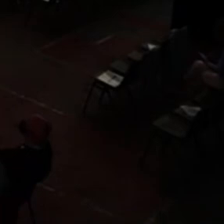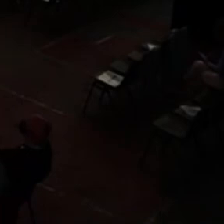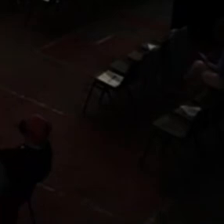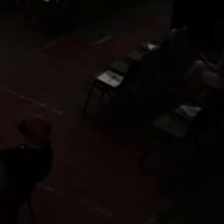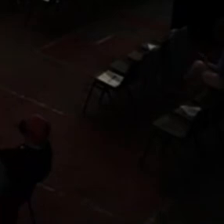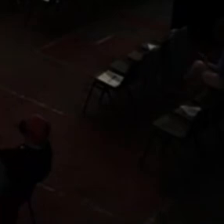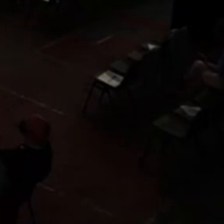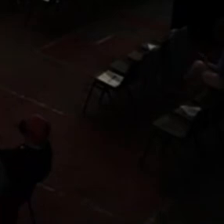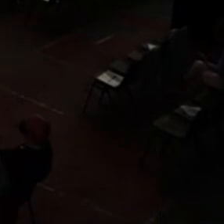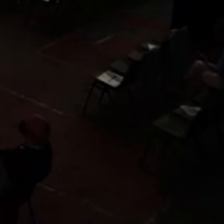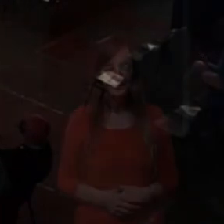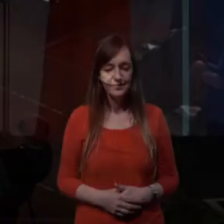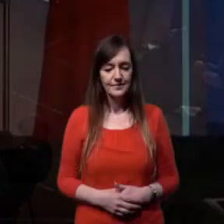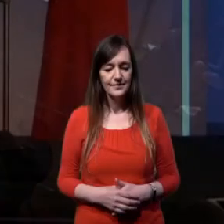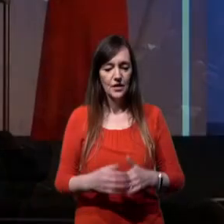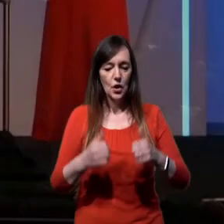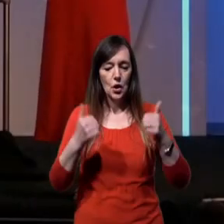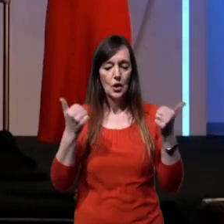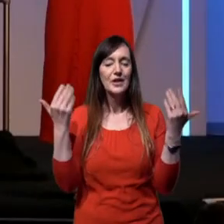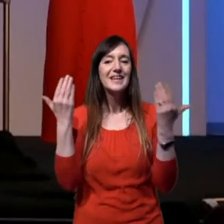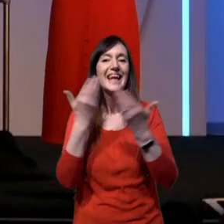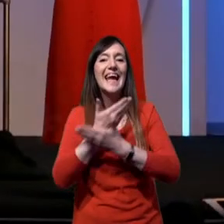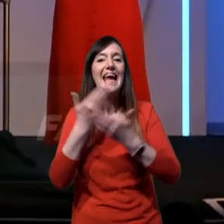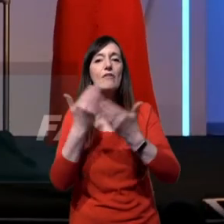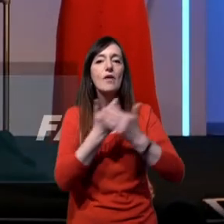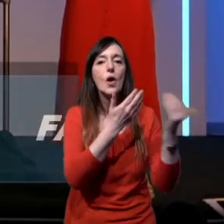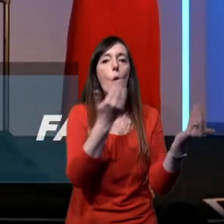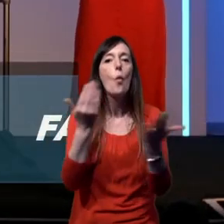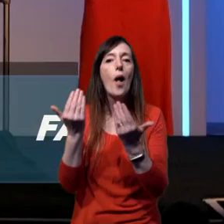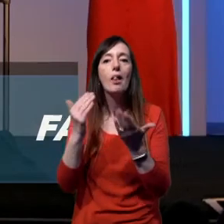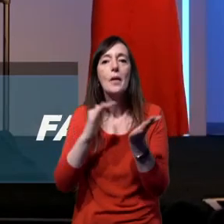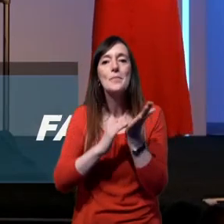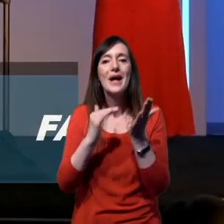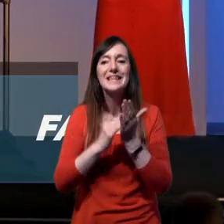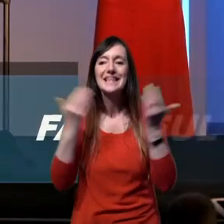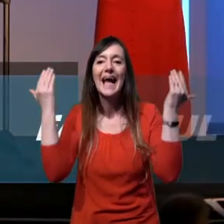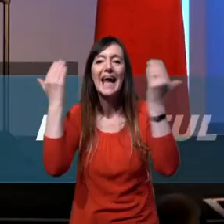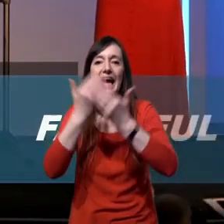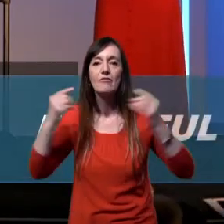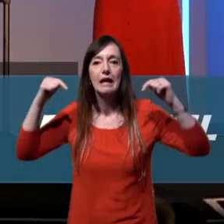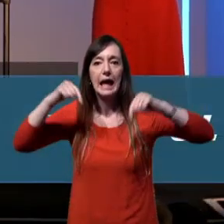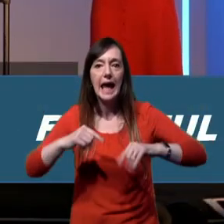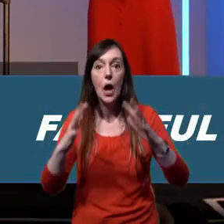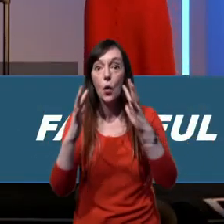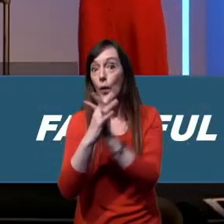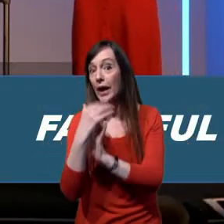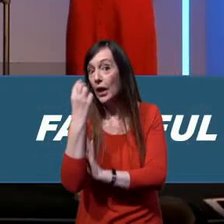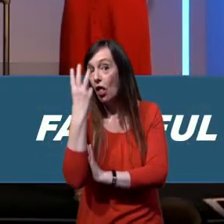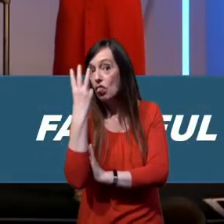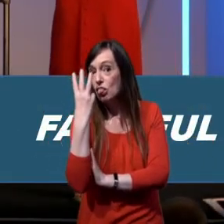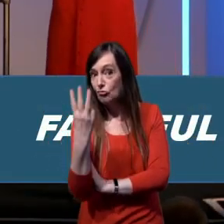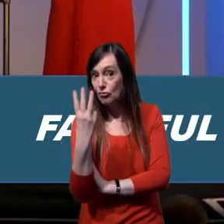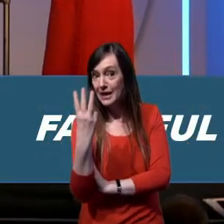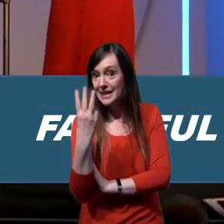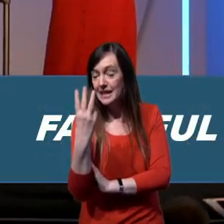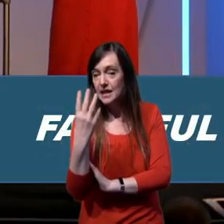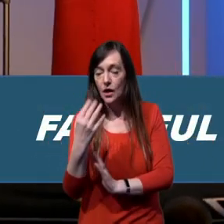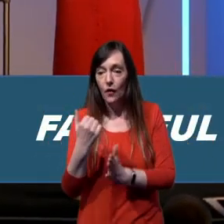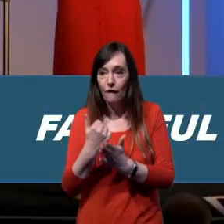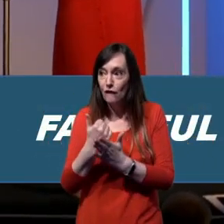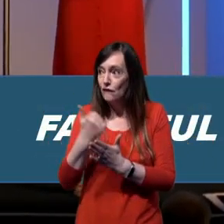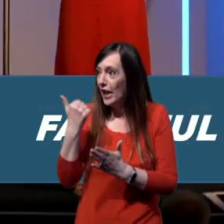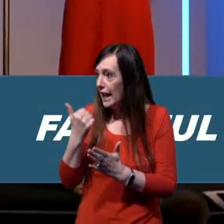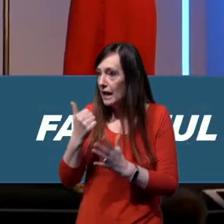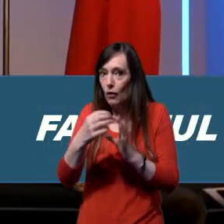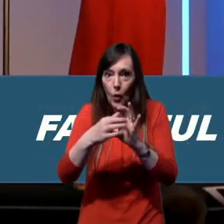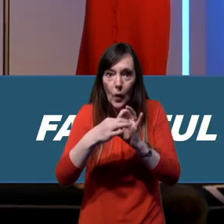Okay, good evening and welcome to our Monday evening celebration here in week 3. Isn't it wonderful to be able to connect in